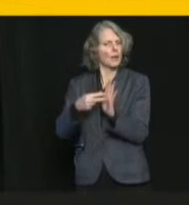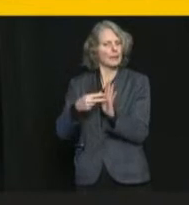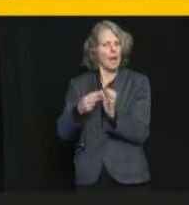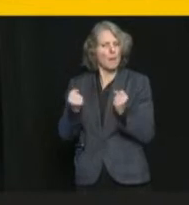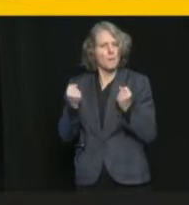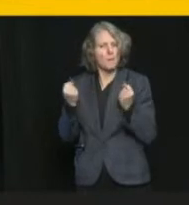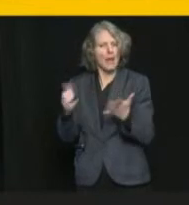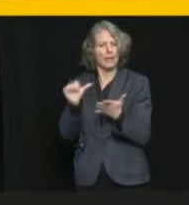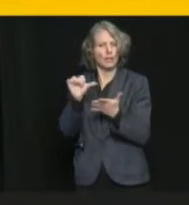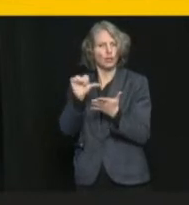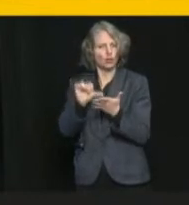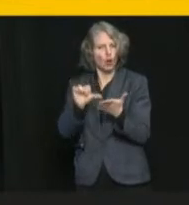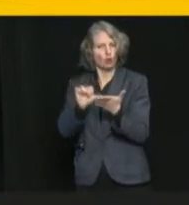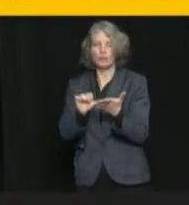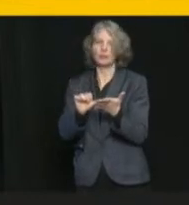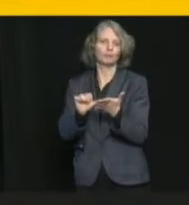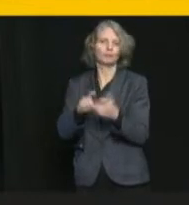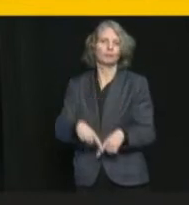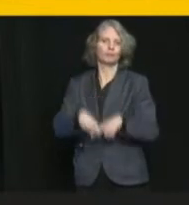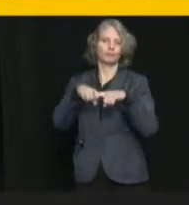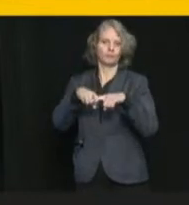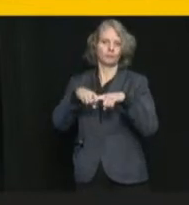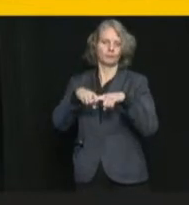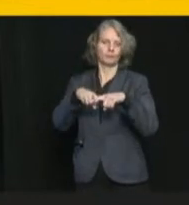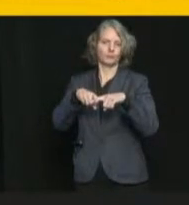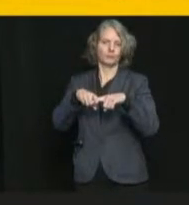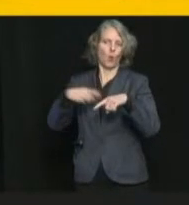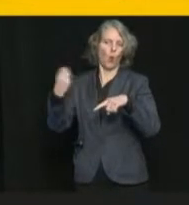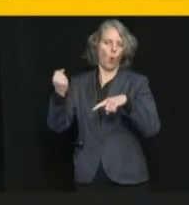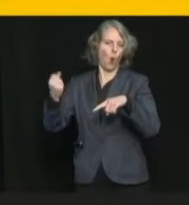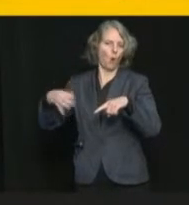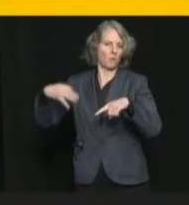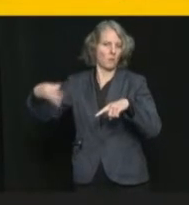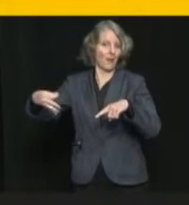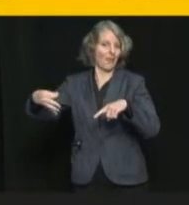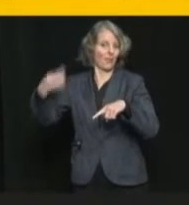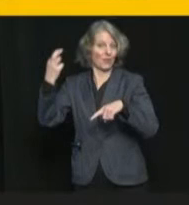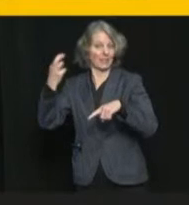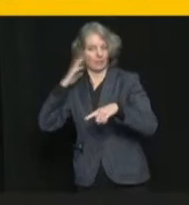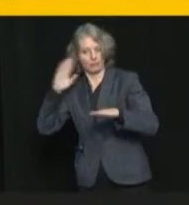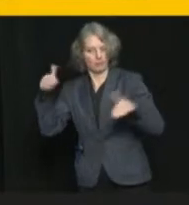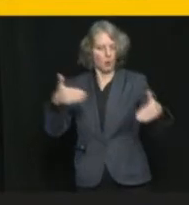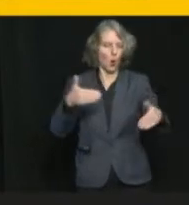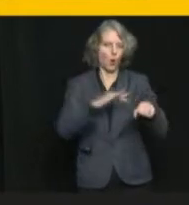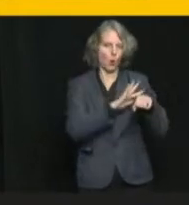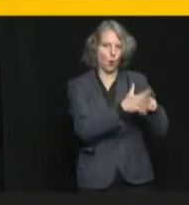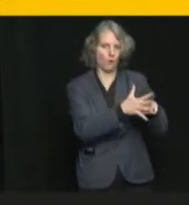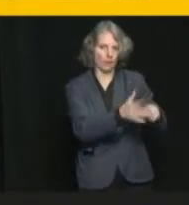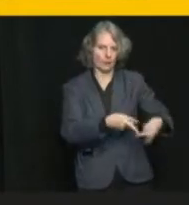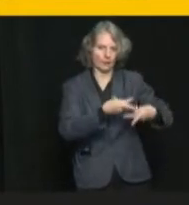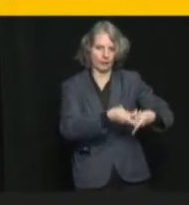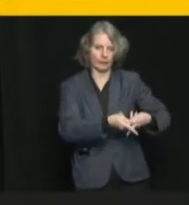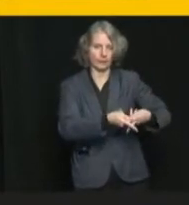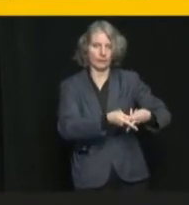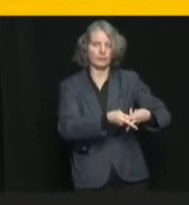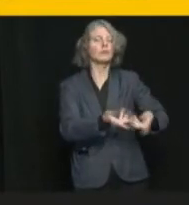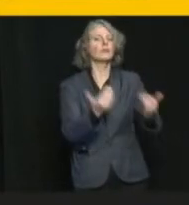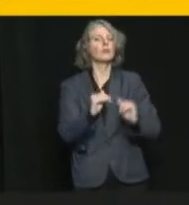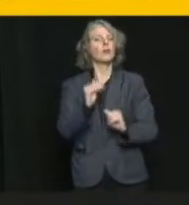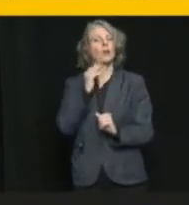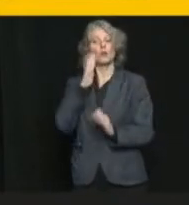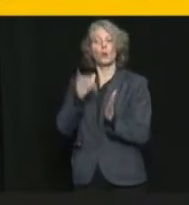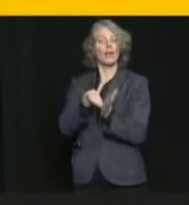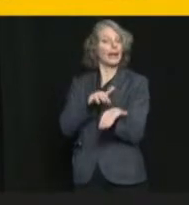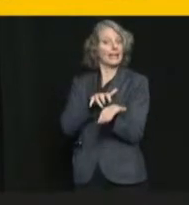surgeries that are being put off. There's also the fact that monitoring cannot be done for cancer,